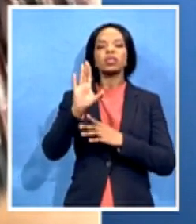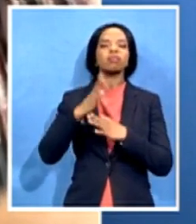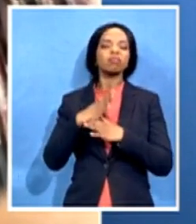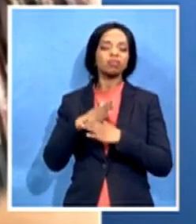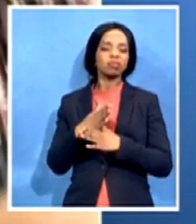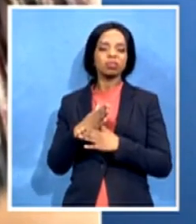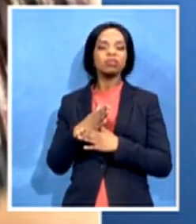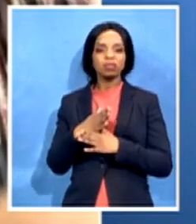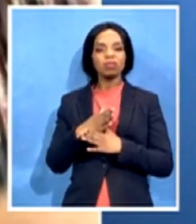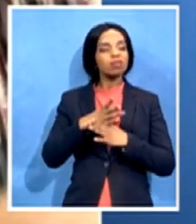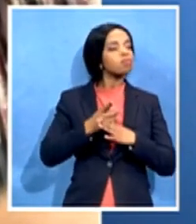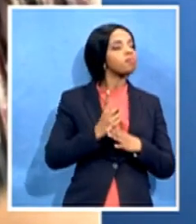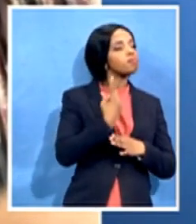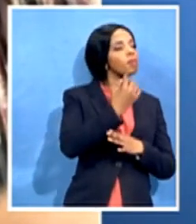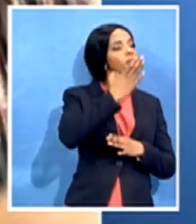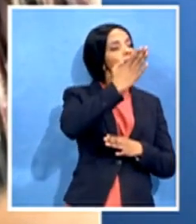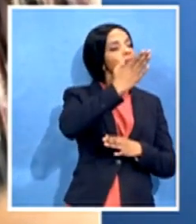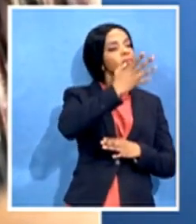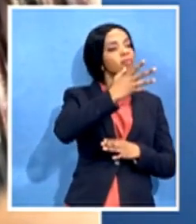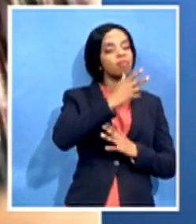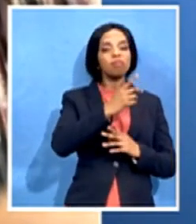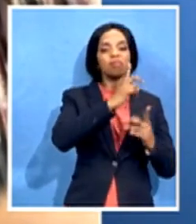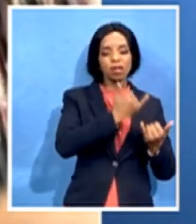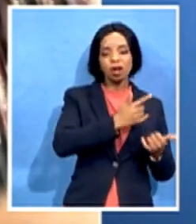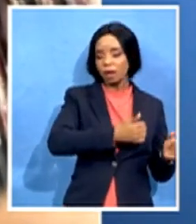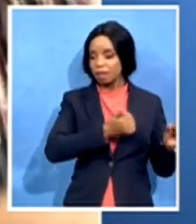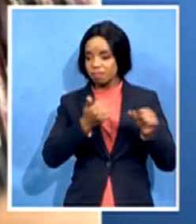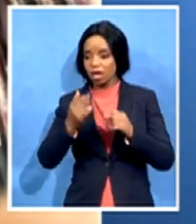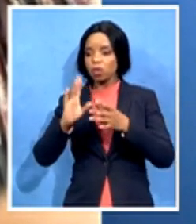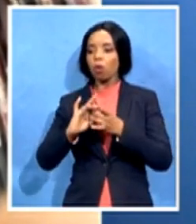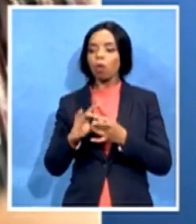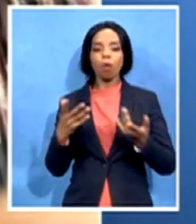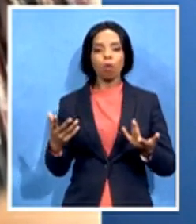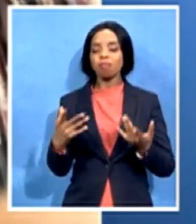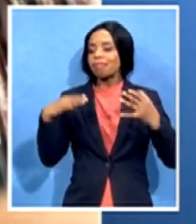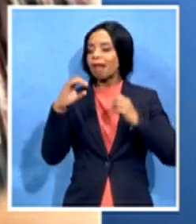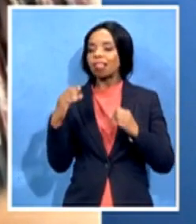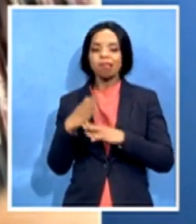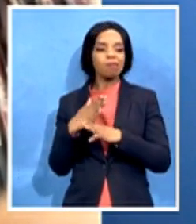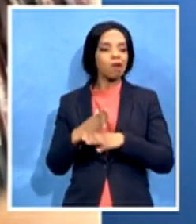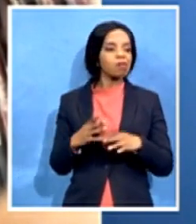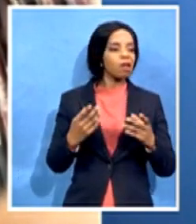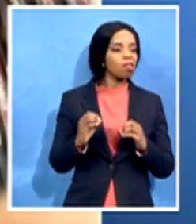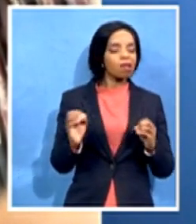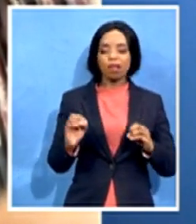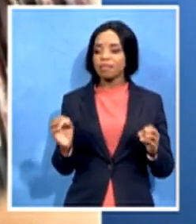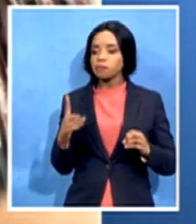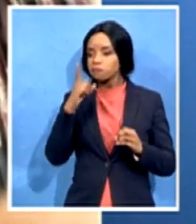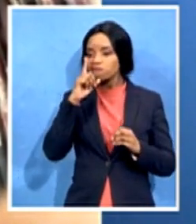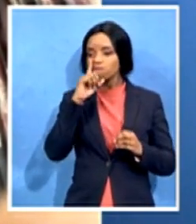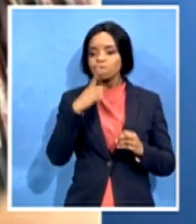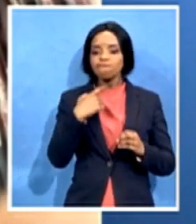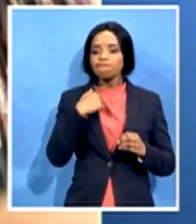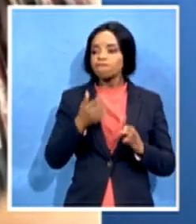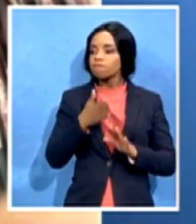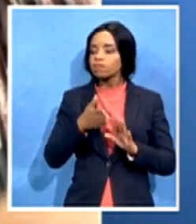at home. They are trying some means of survival. That is why they see the target of the poor women who have got some